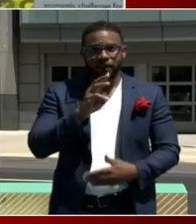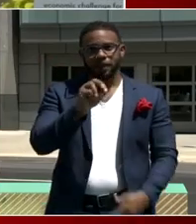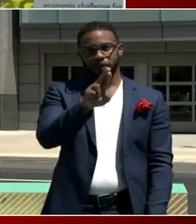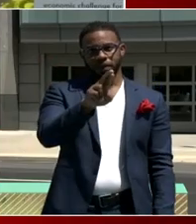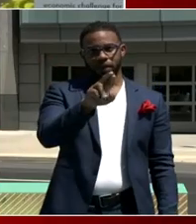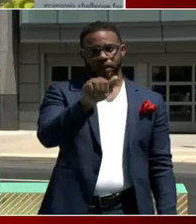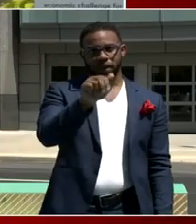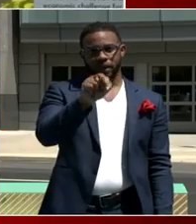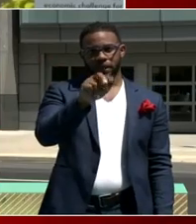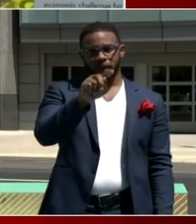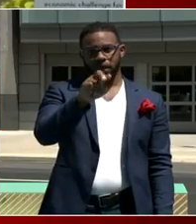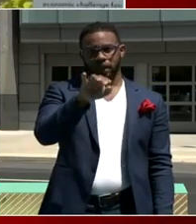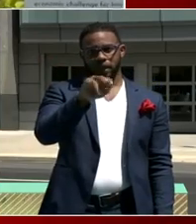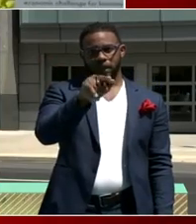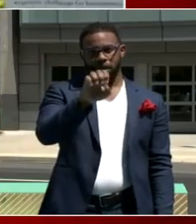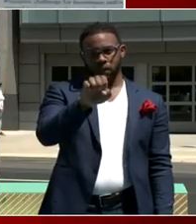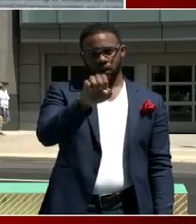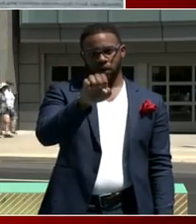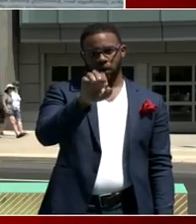Mr. Antoine Ford.